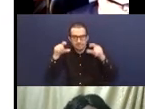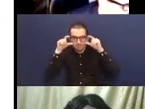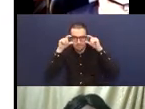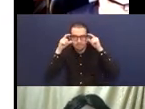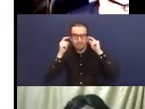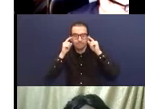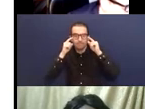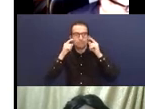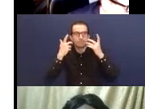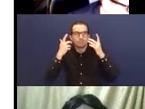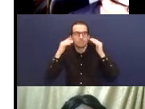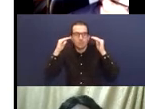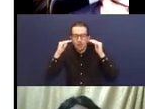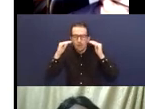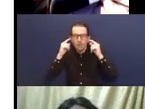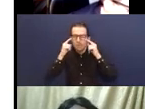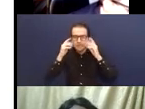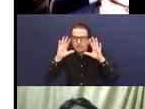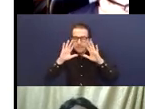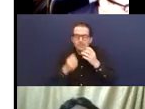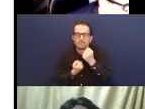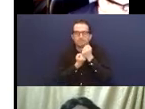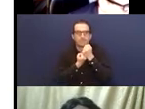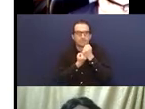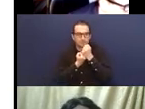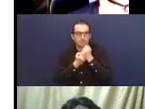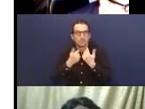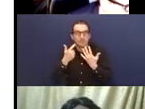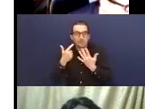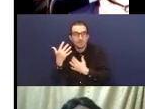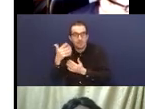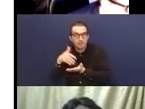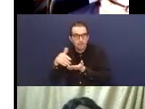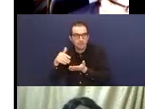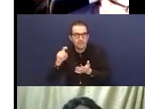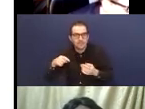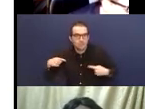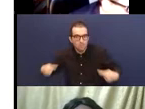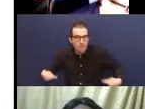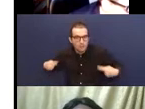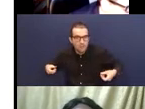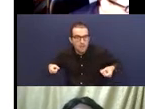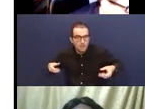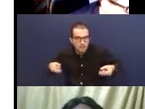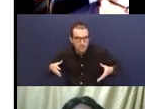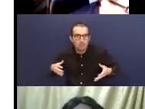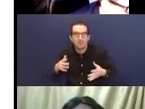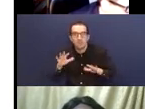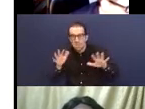466 million people have disabling hearing loss, but only about